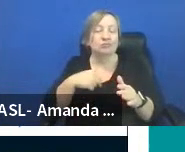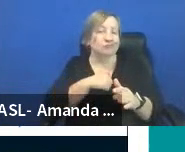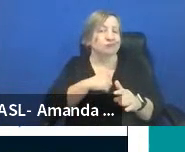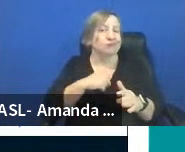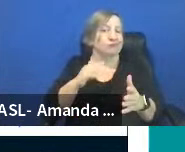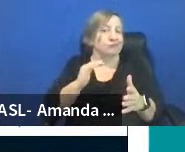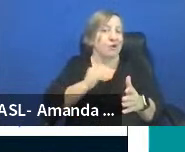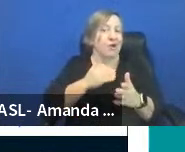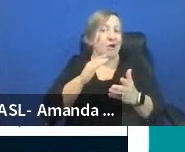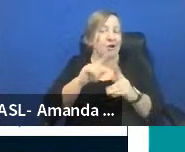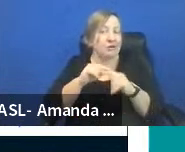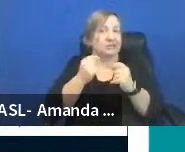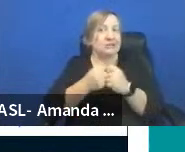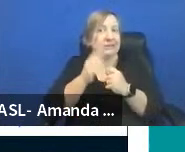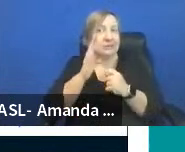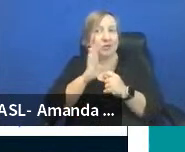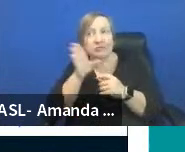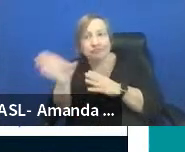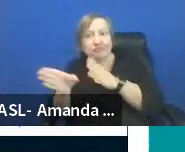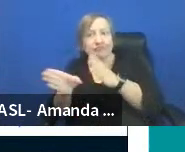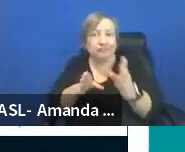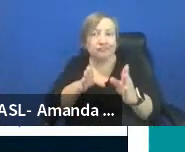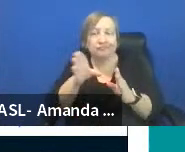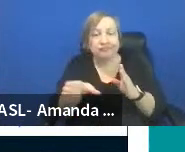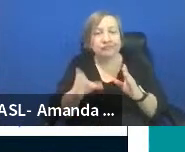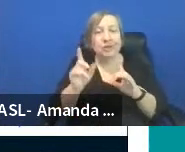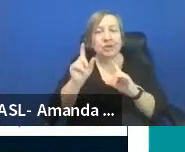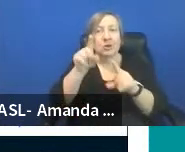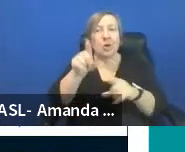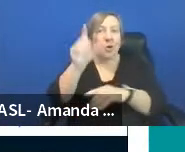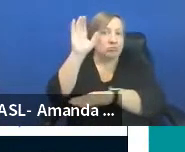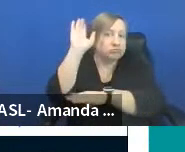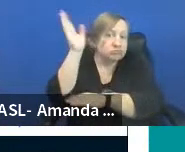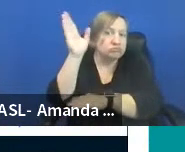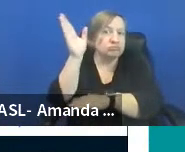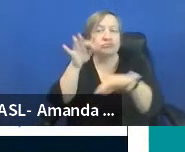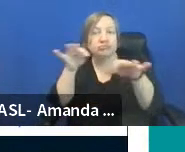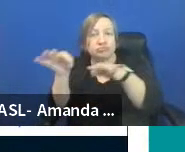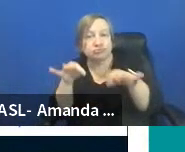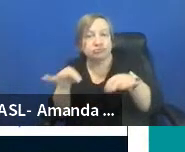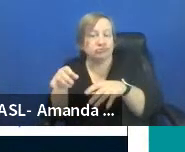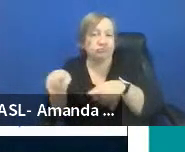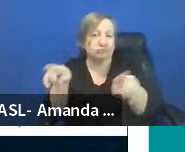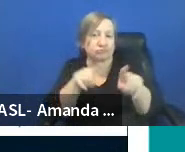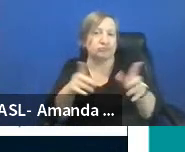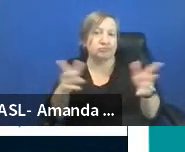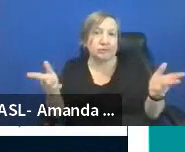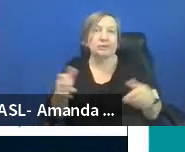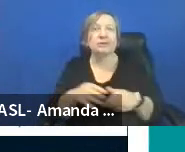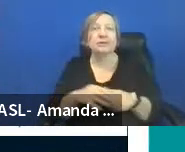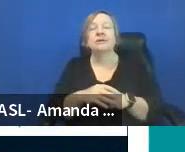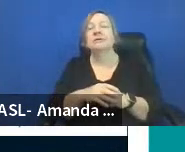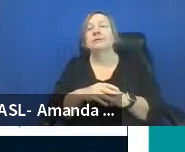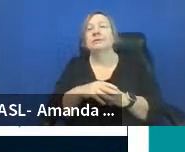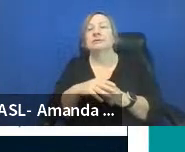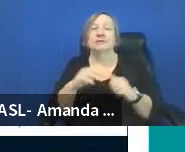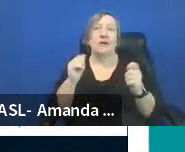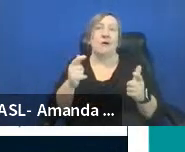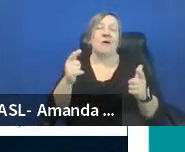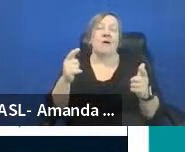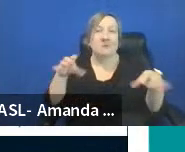will travel and go and make a presentation to them. So once again, this is all hands on